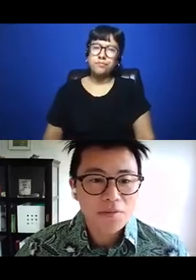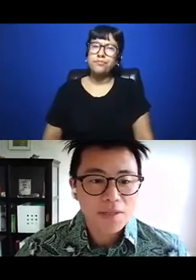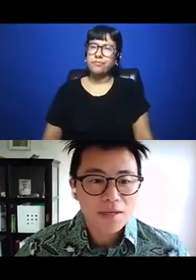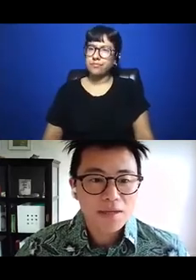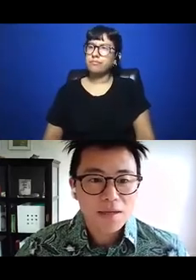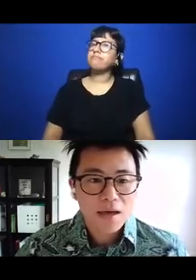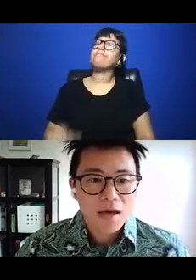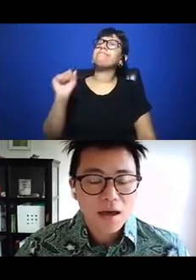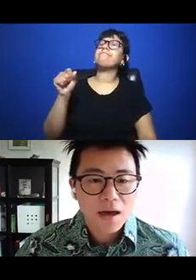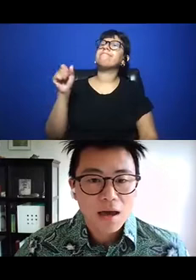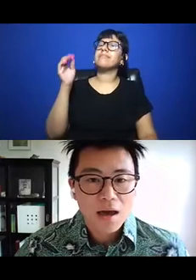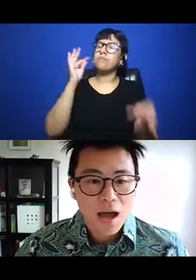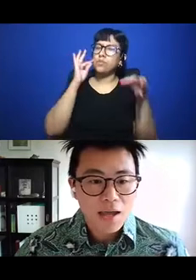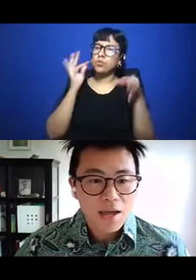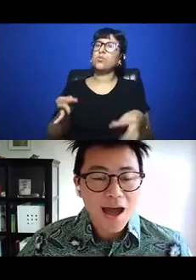Absolutely.